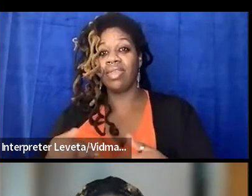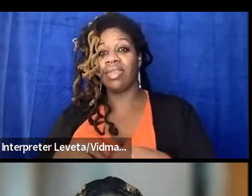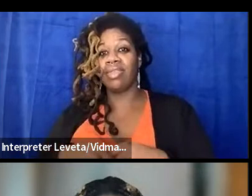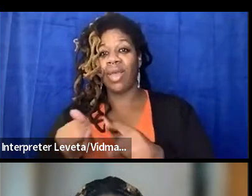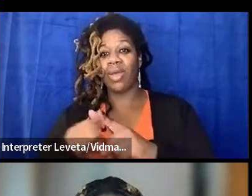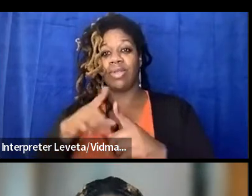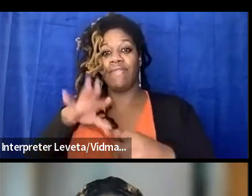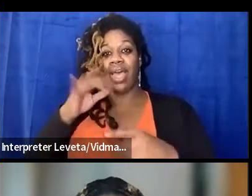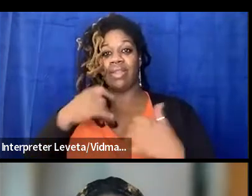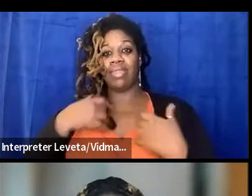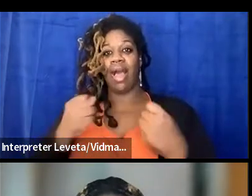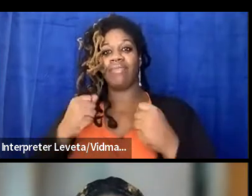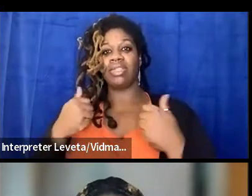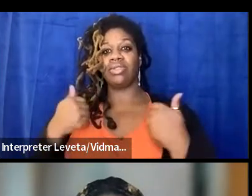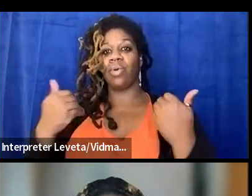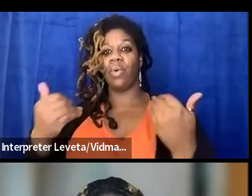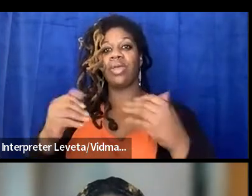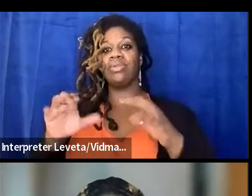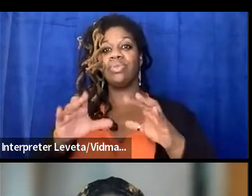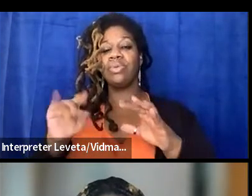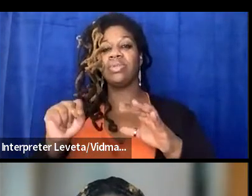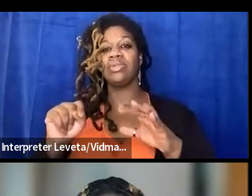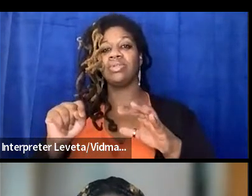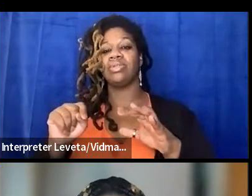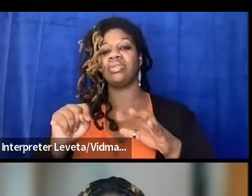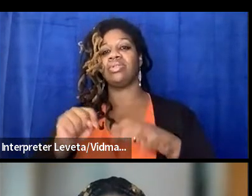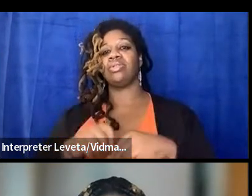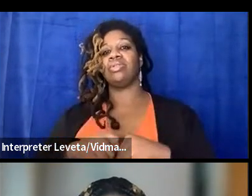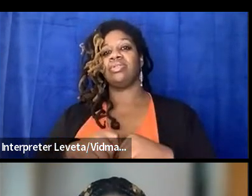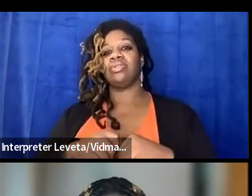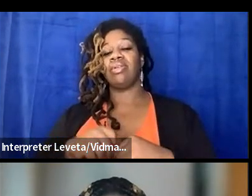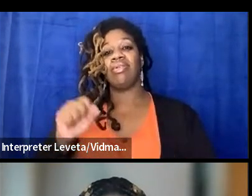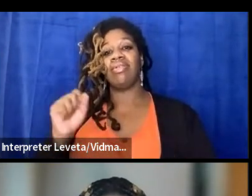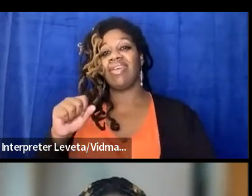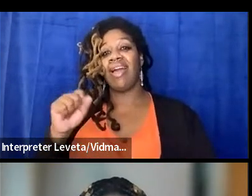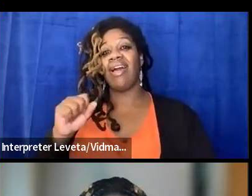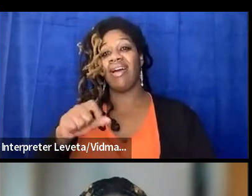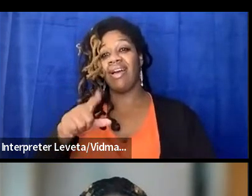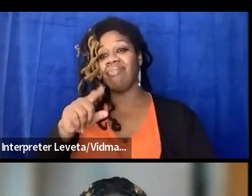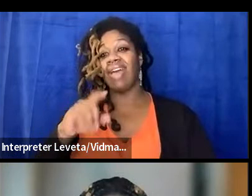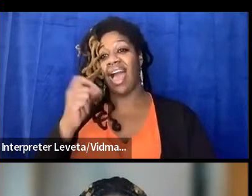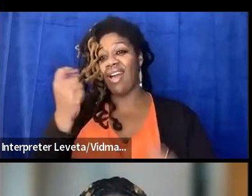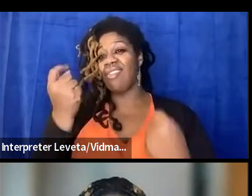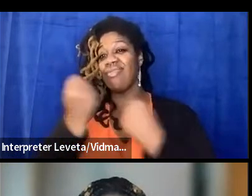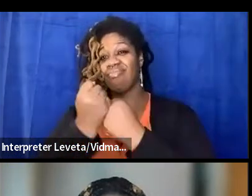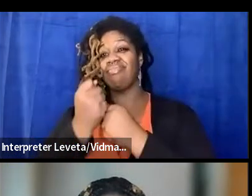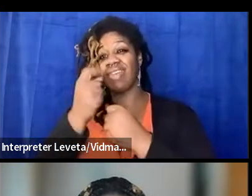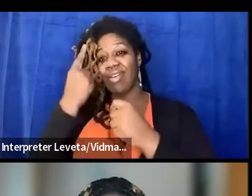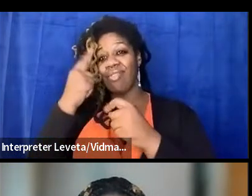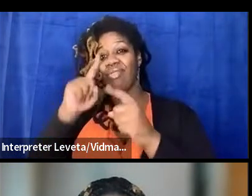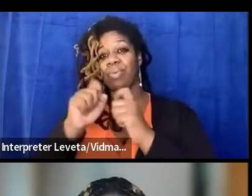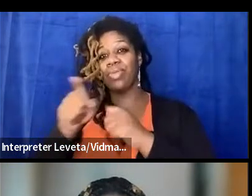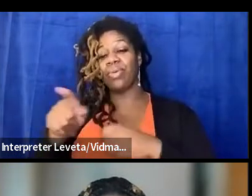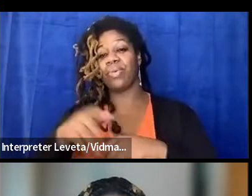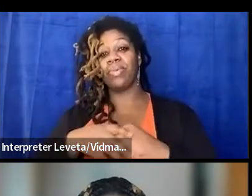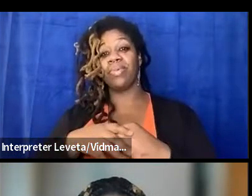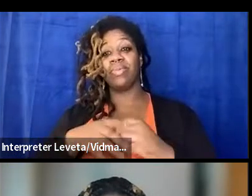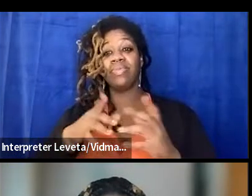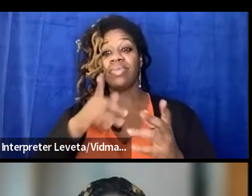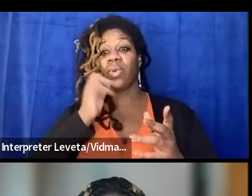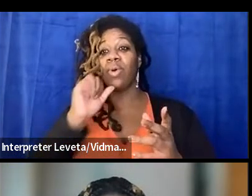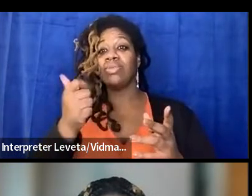confidence to do that. So yes, completely agree with that. Who wants to tell about their